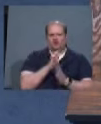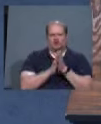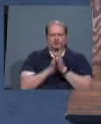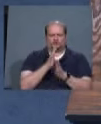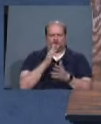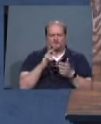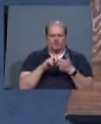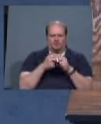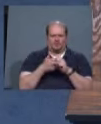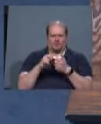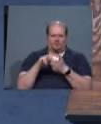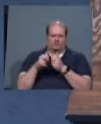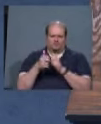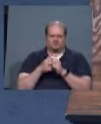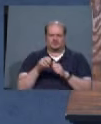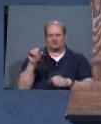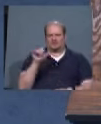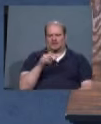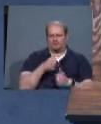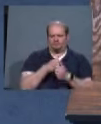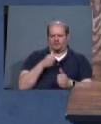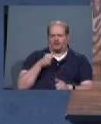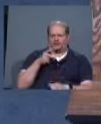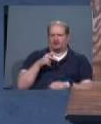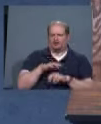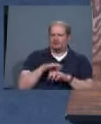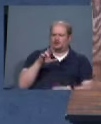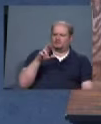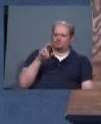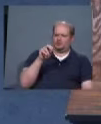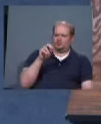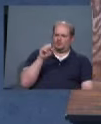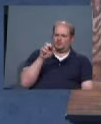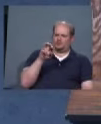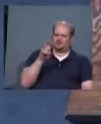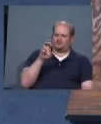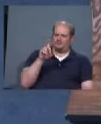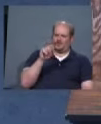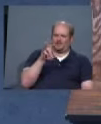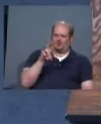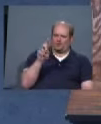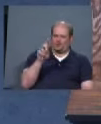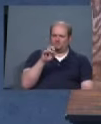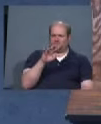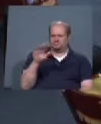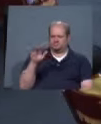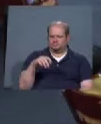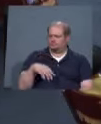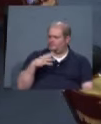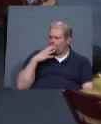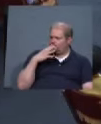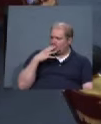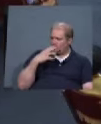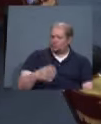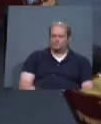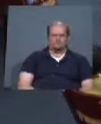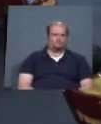problems, mm-hmm. such as backing up on Roosevelt Road and things like that. Thank you.